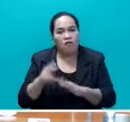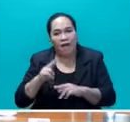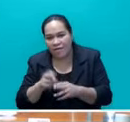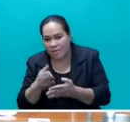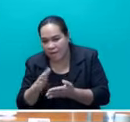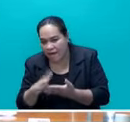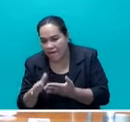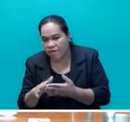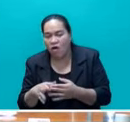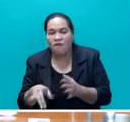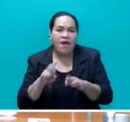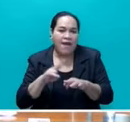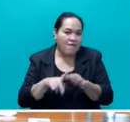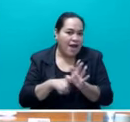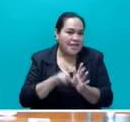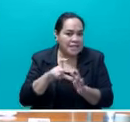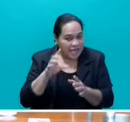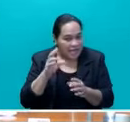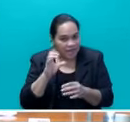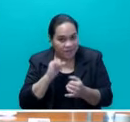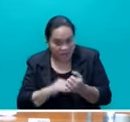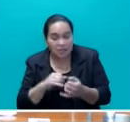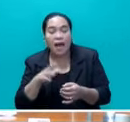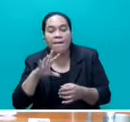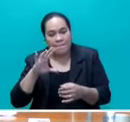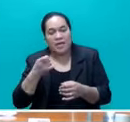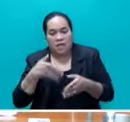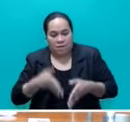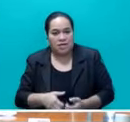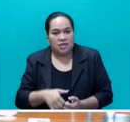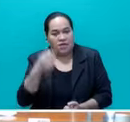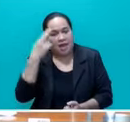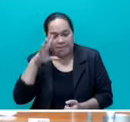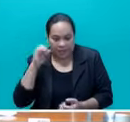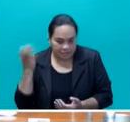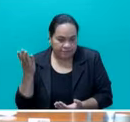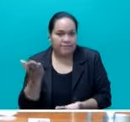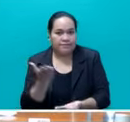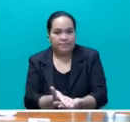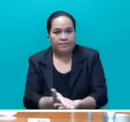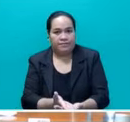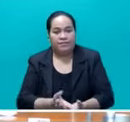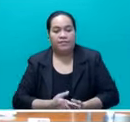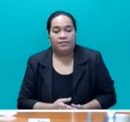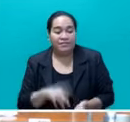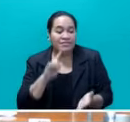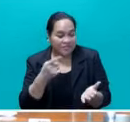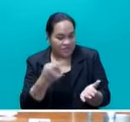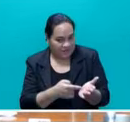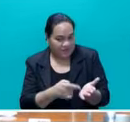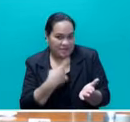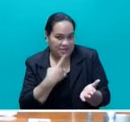for FRCS, I must give my birth certificate name, essentially. That's what it says. And